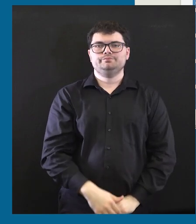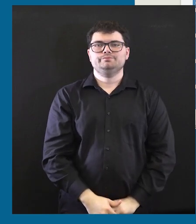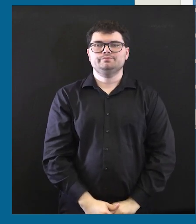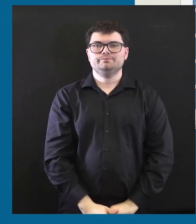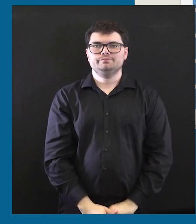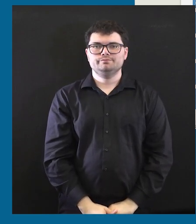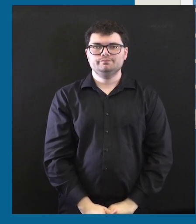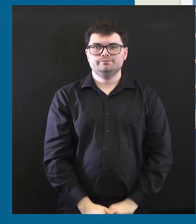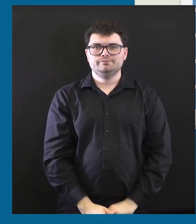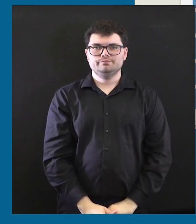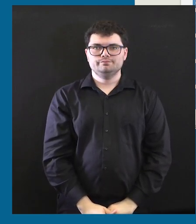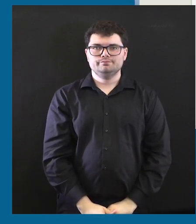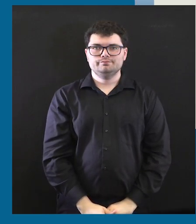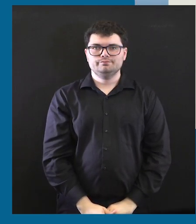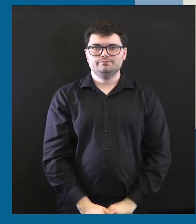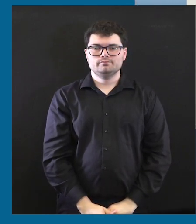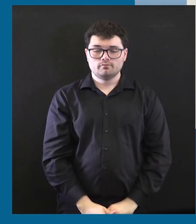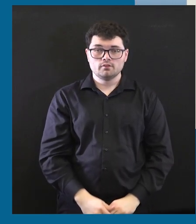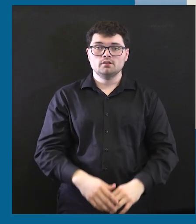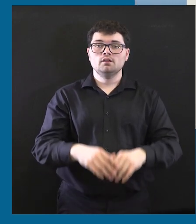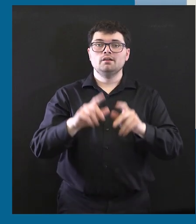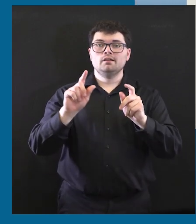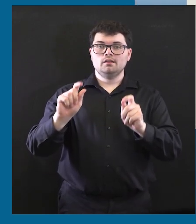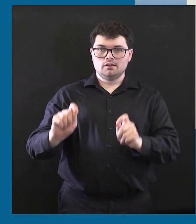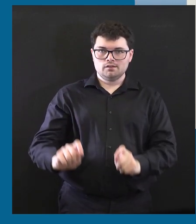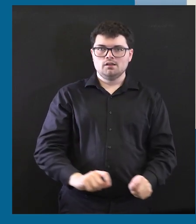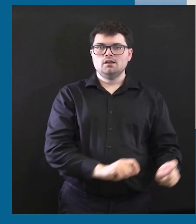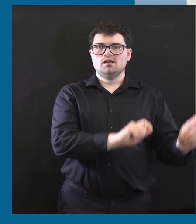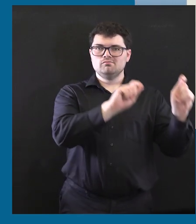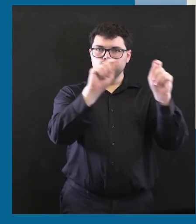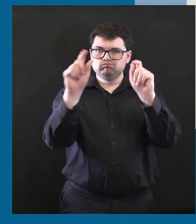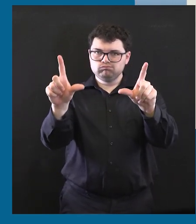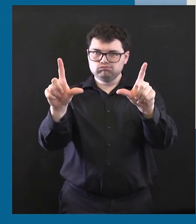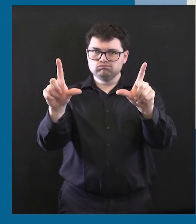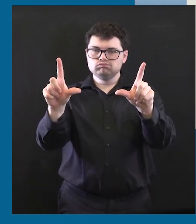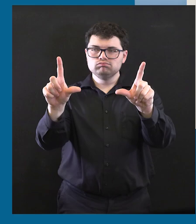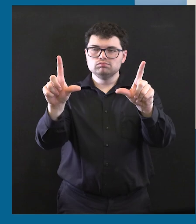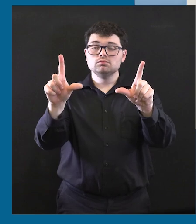dashboard, click on Create an Event.